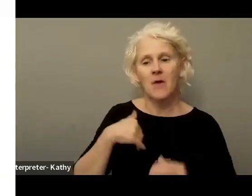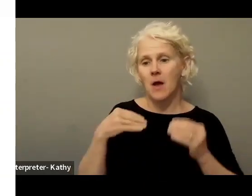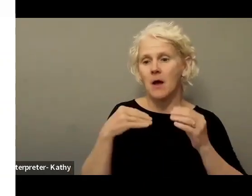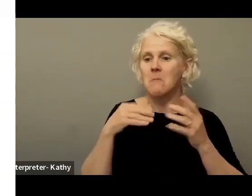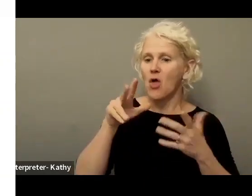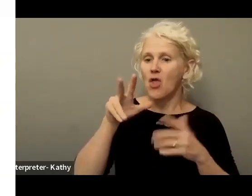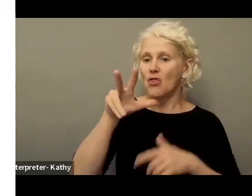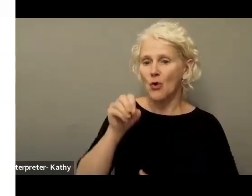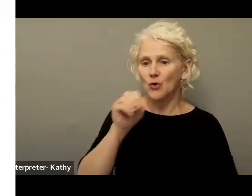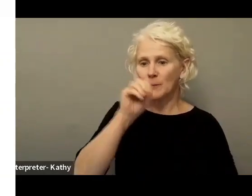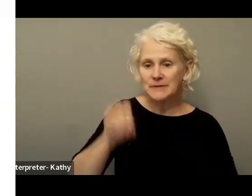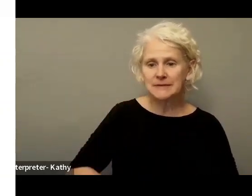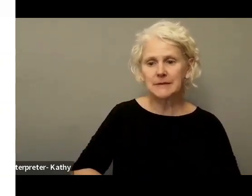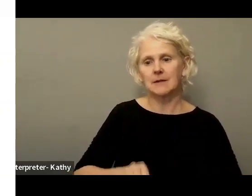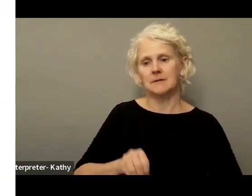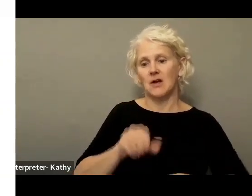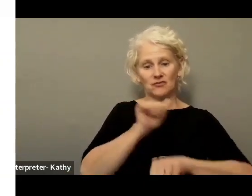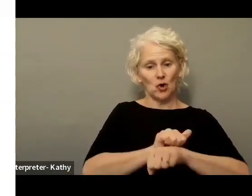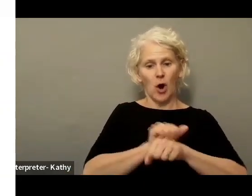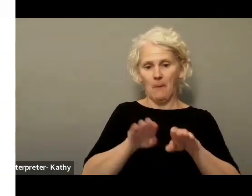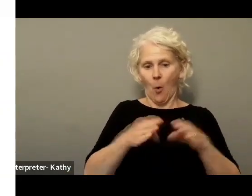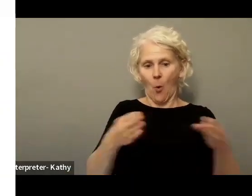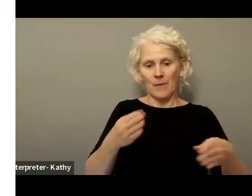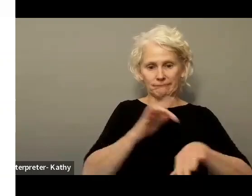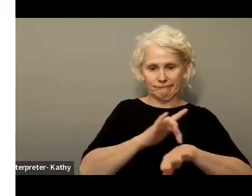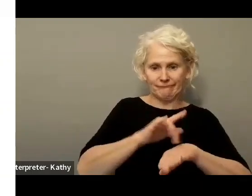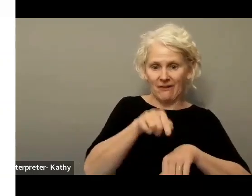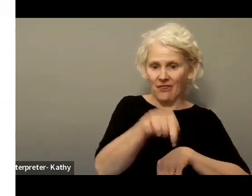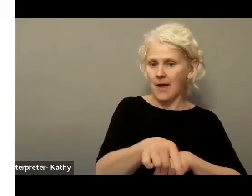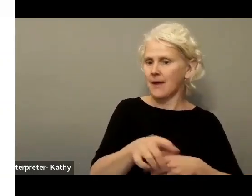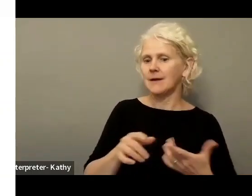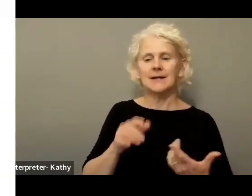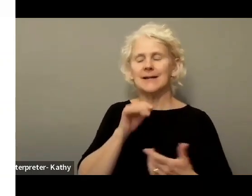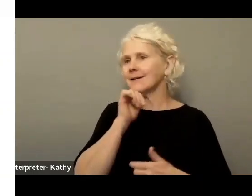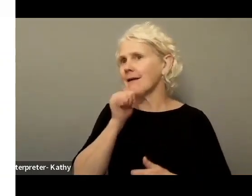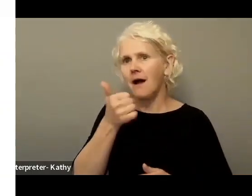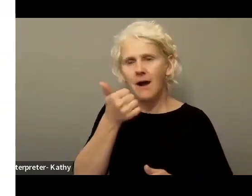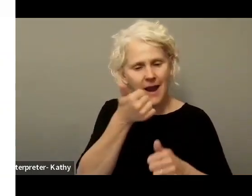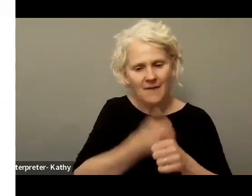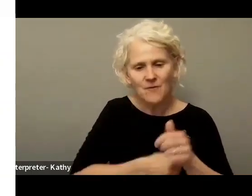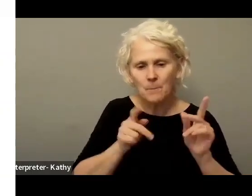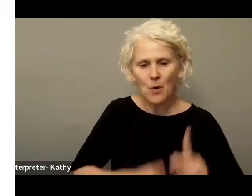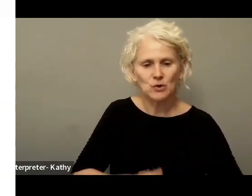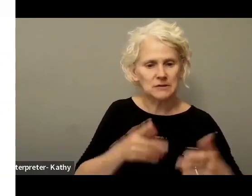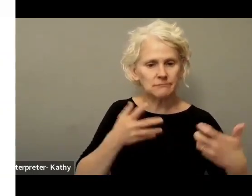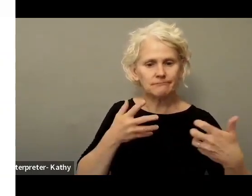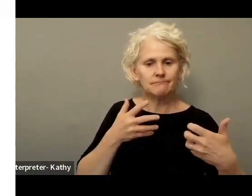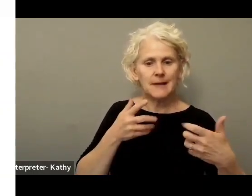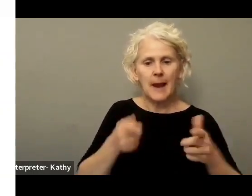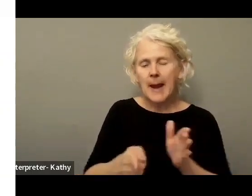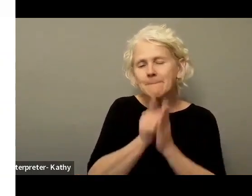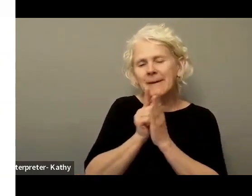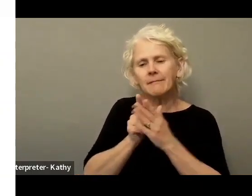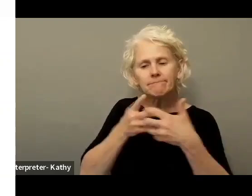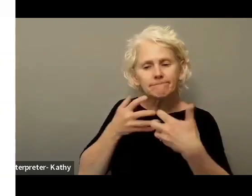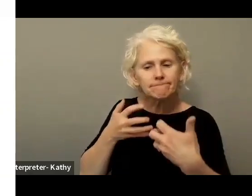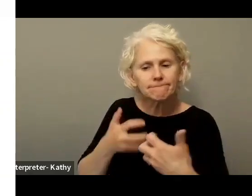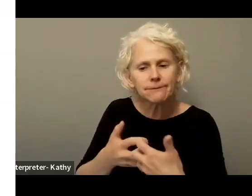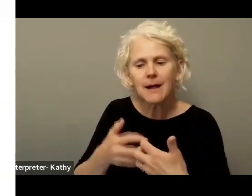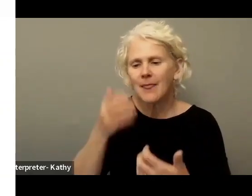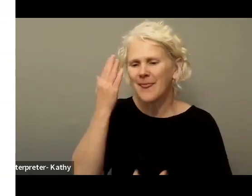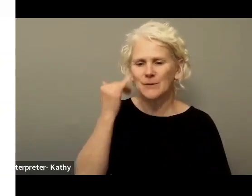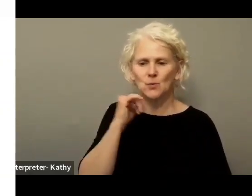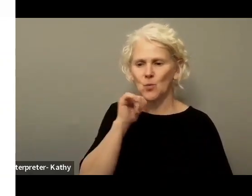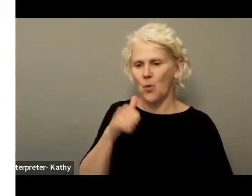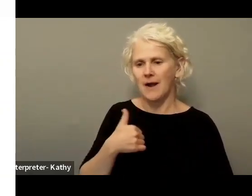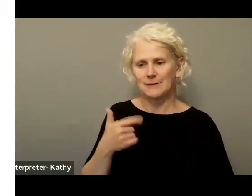30% of the vacancies would still be unfilled. And of course, every job seeker is not an immediate fit for an open job. That's why unemployment is not